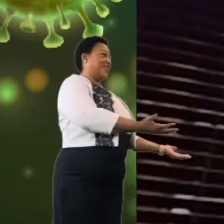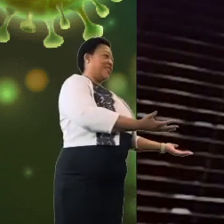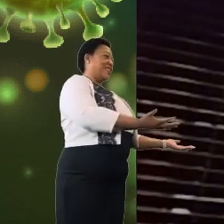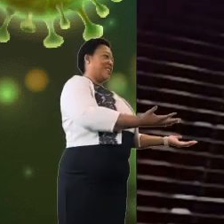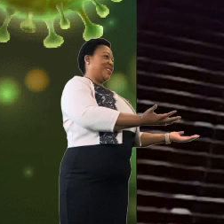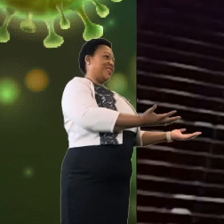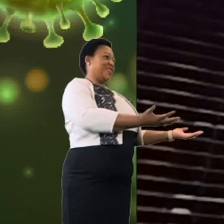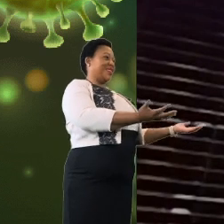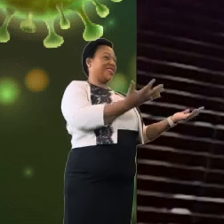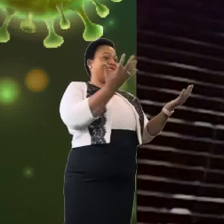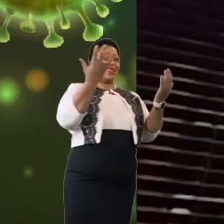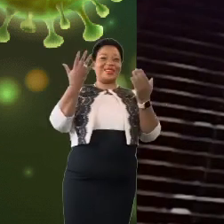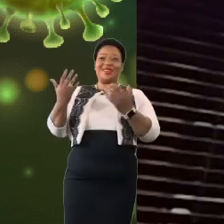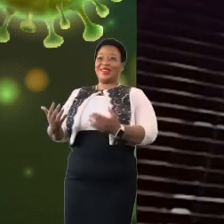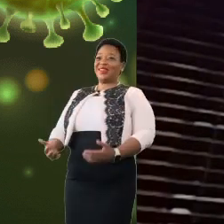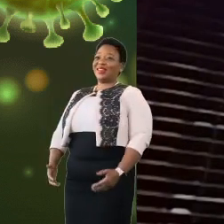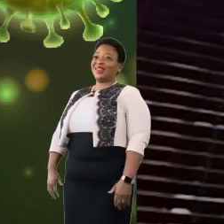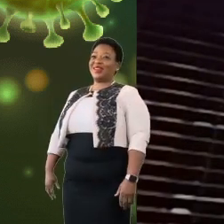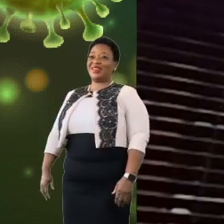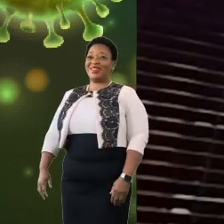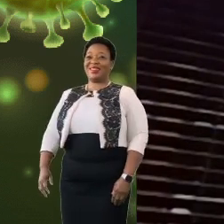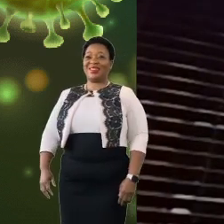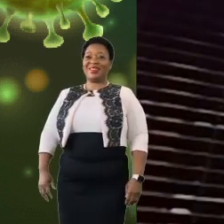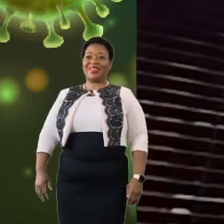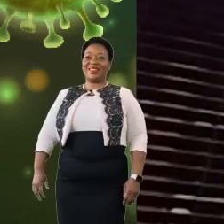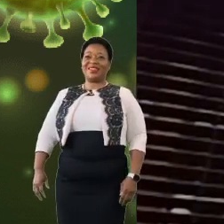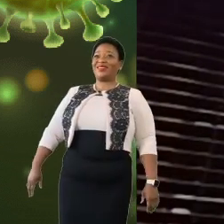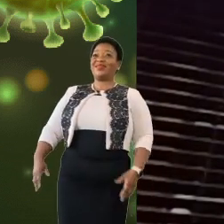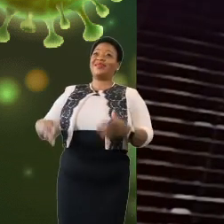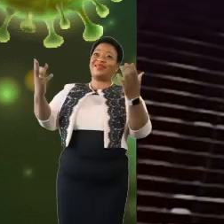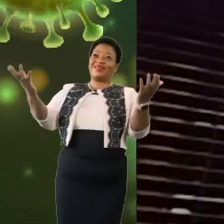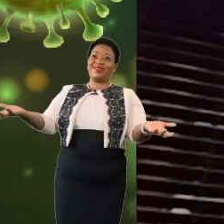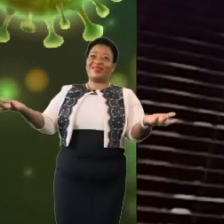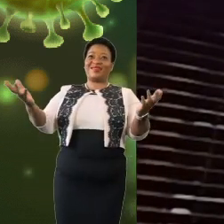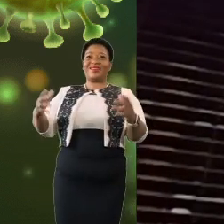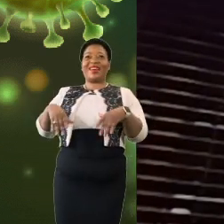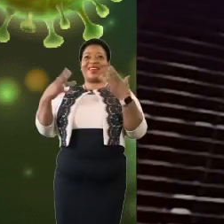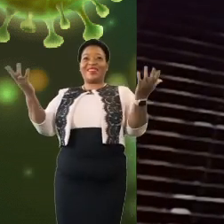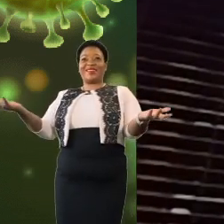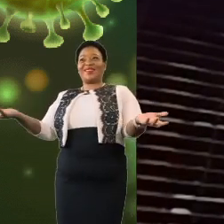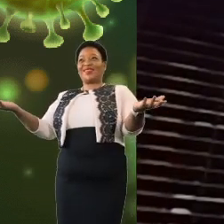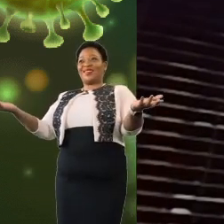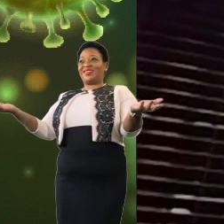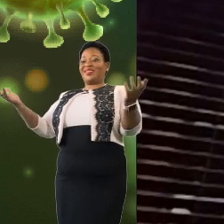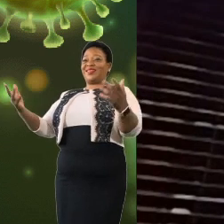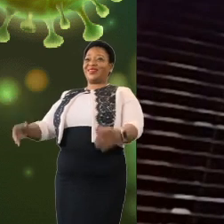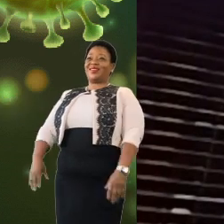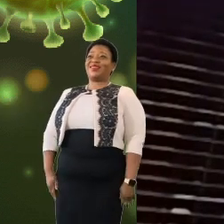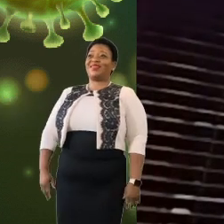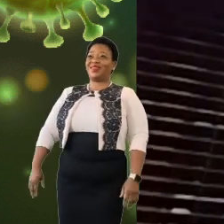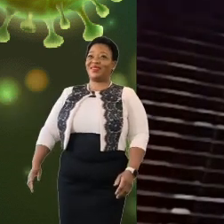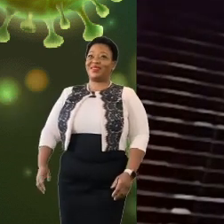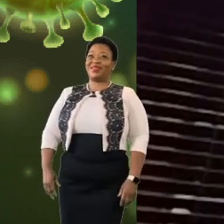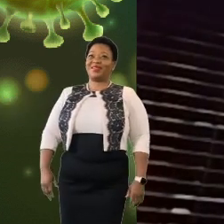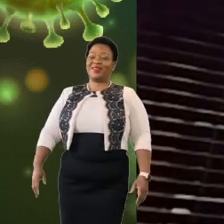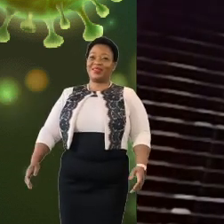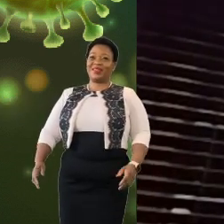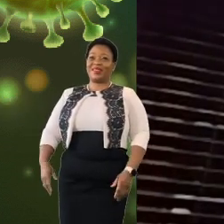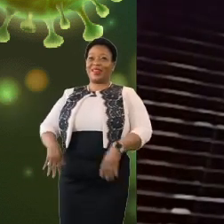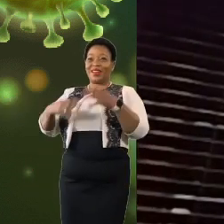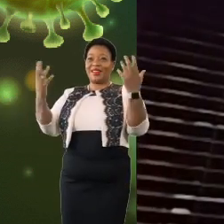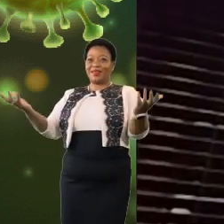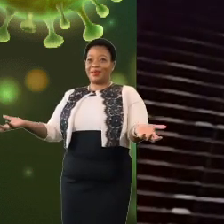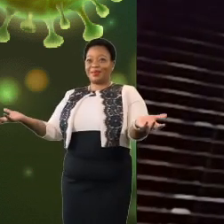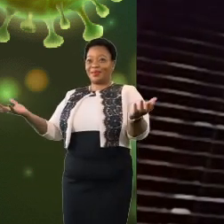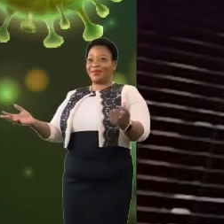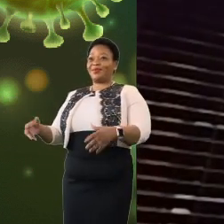working, they must have face masks, they must observe a distance, social distance,